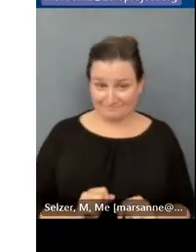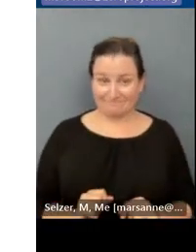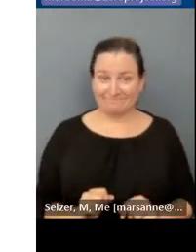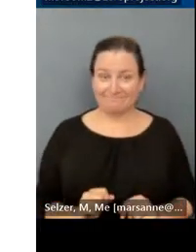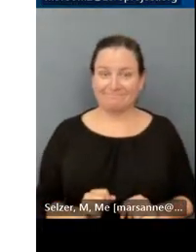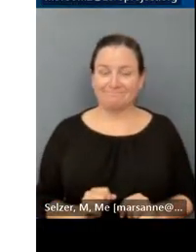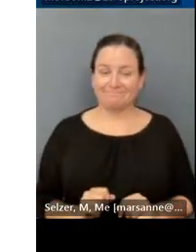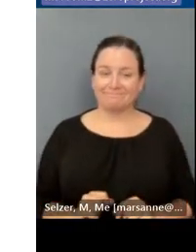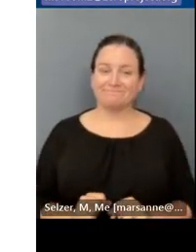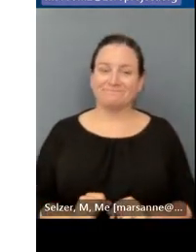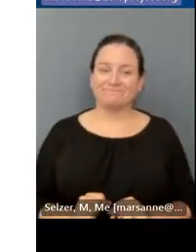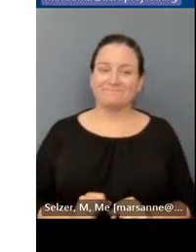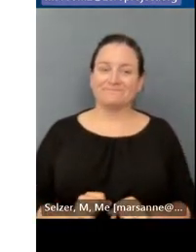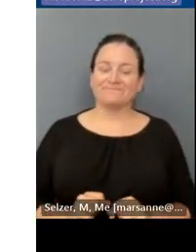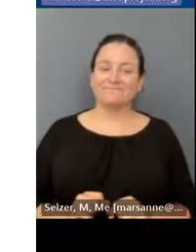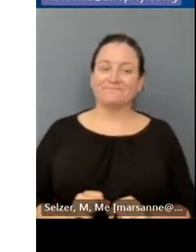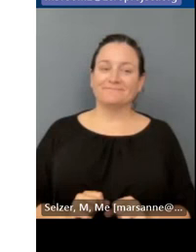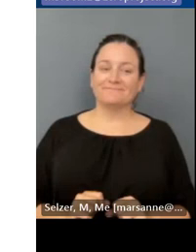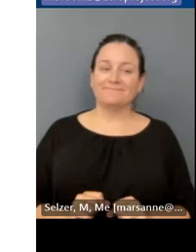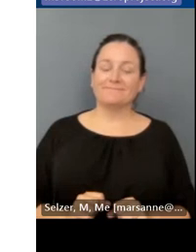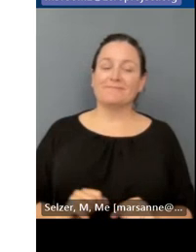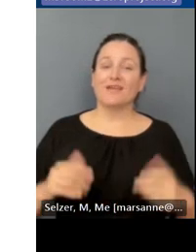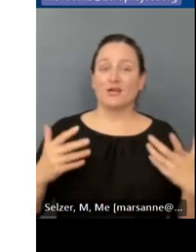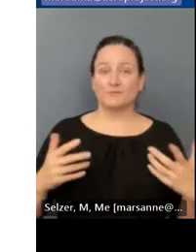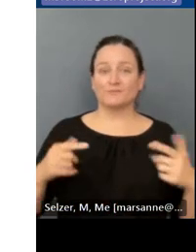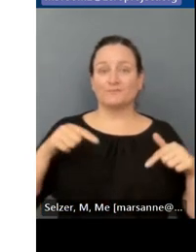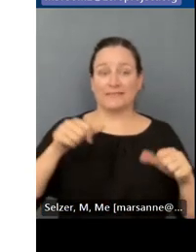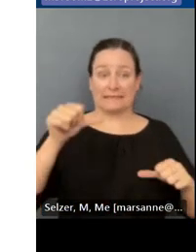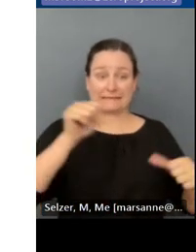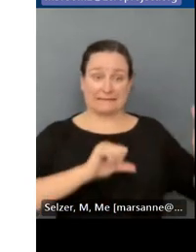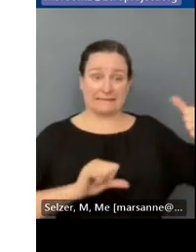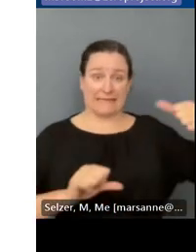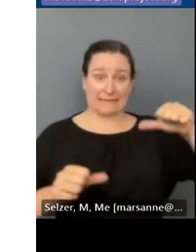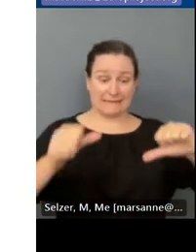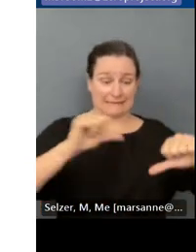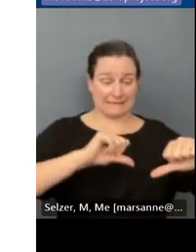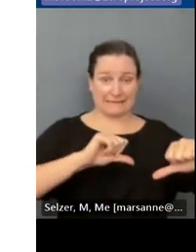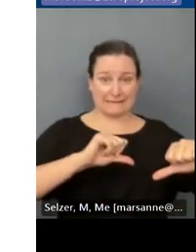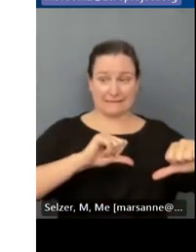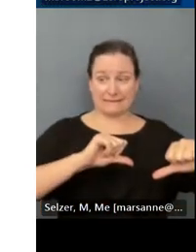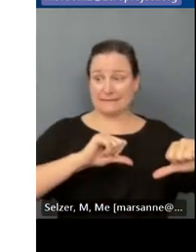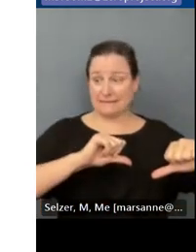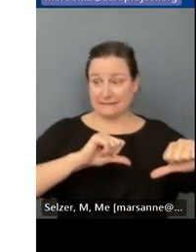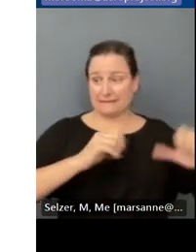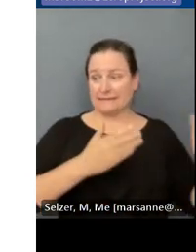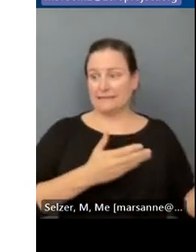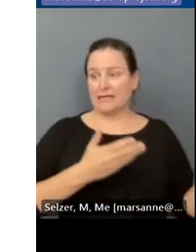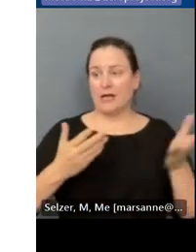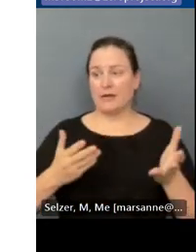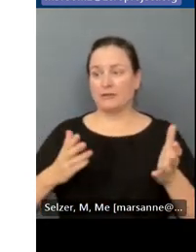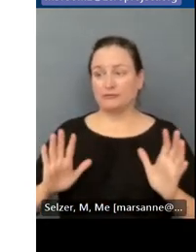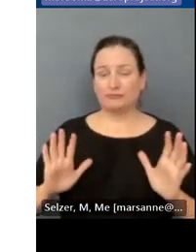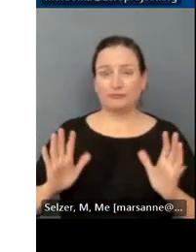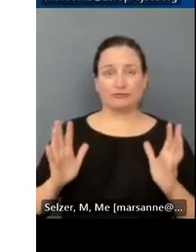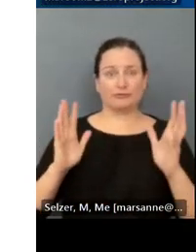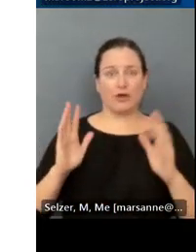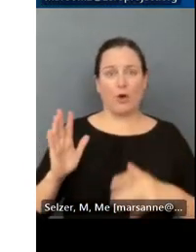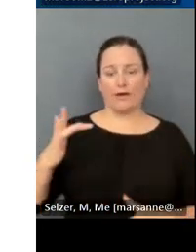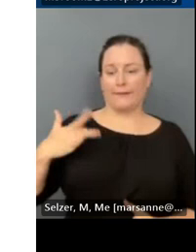Yeah. Okay. So science is not just about flashy gadgets or fancy careers.